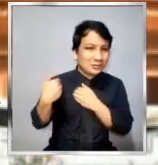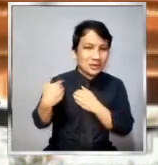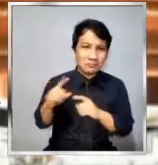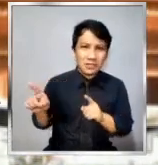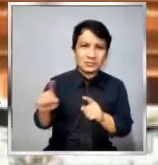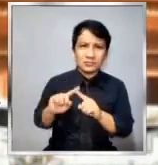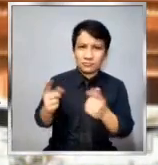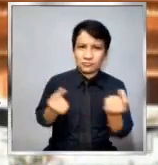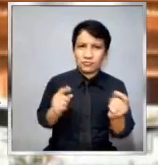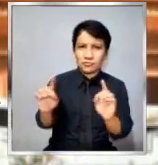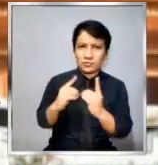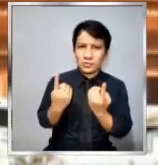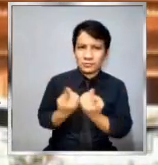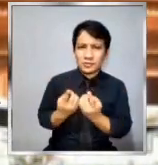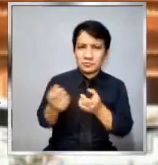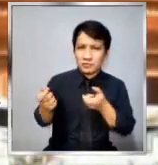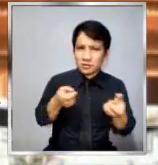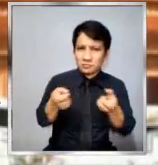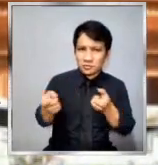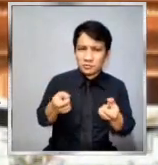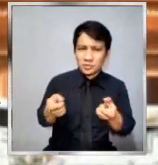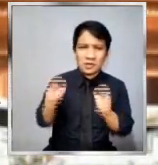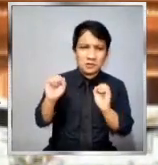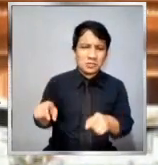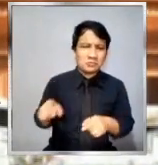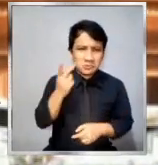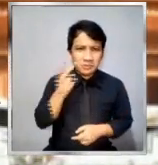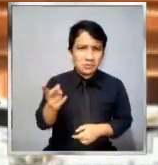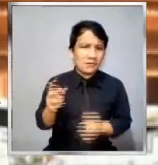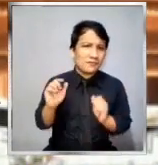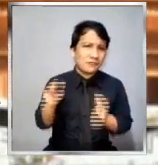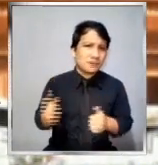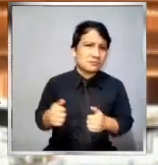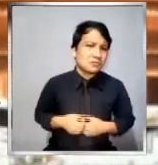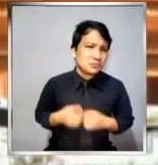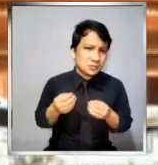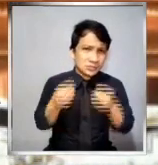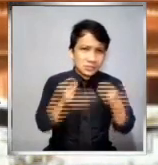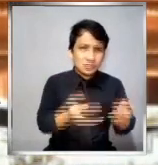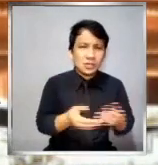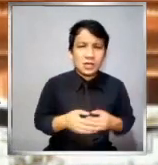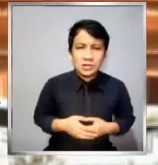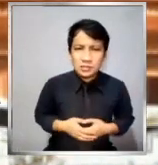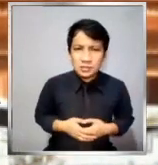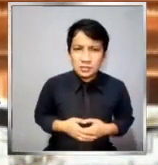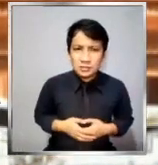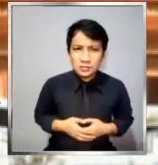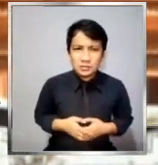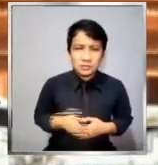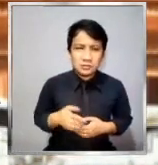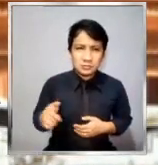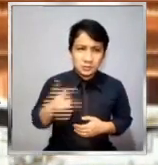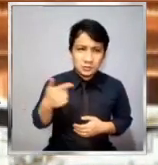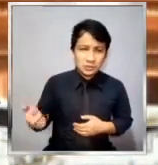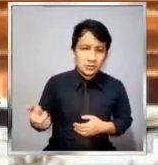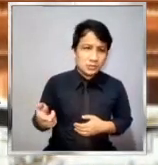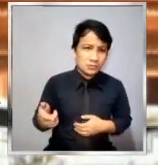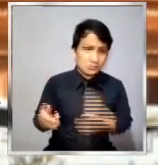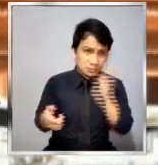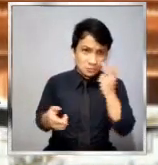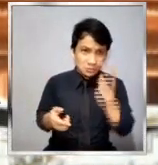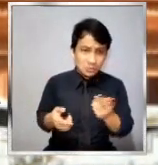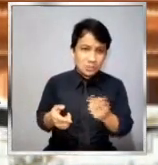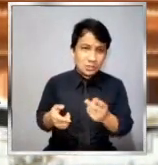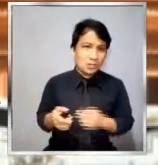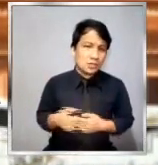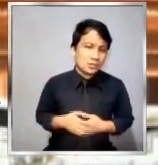I had a chance when I became mayor and then president. Talaga mag-negligent ka kasi